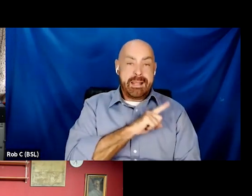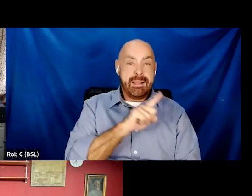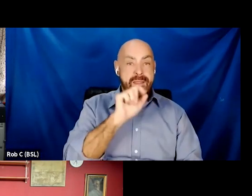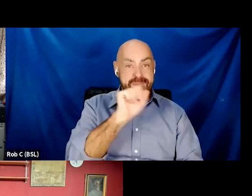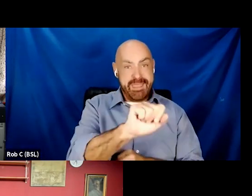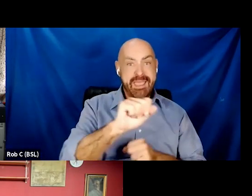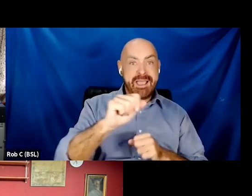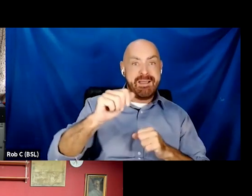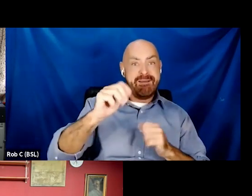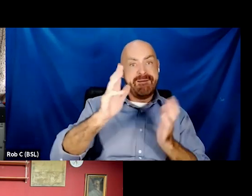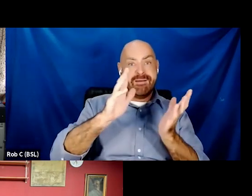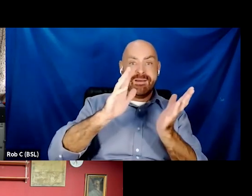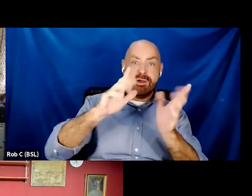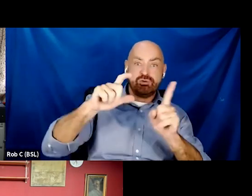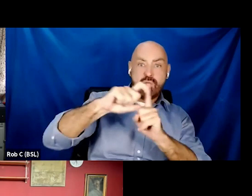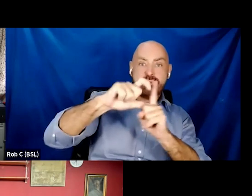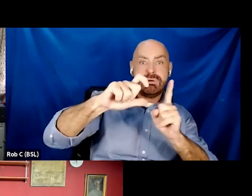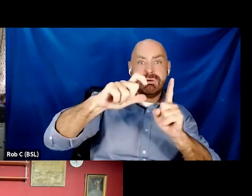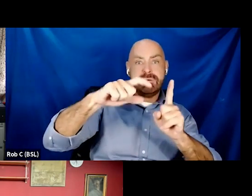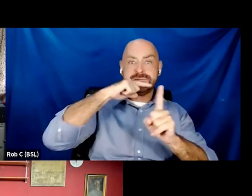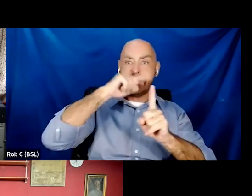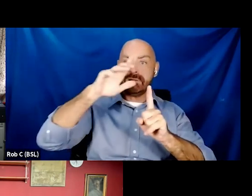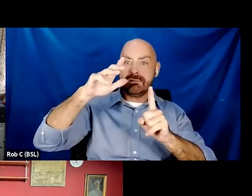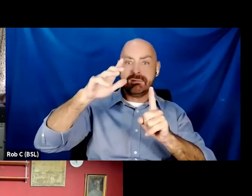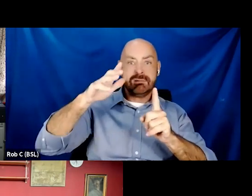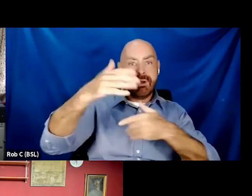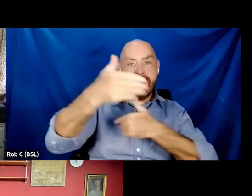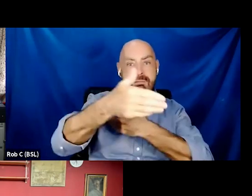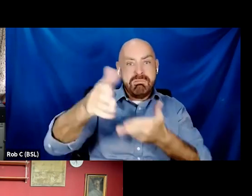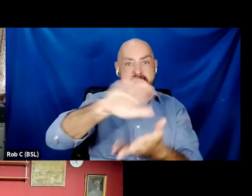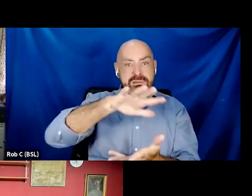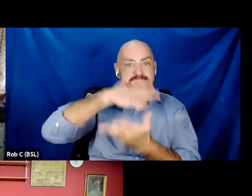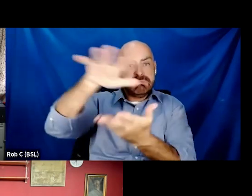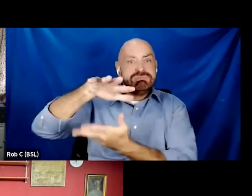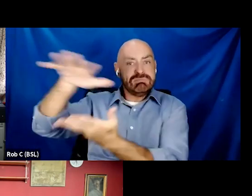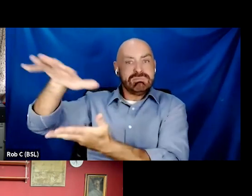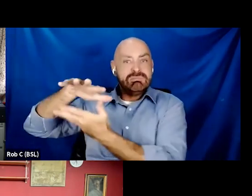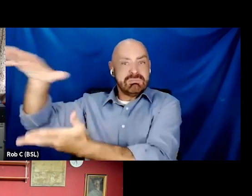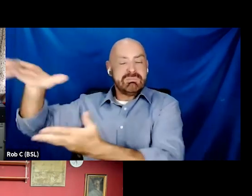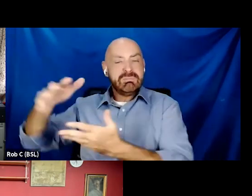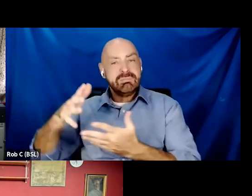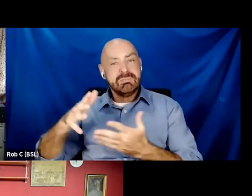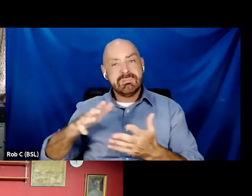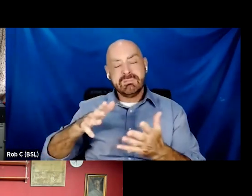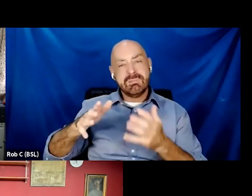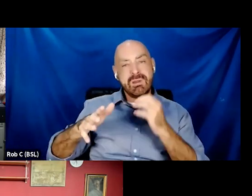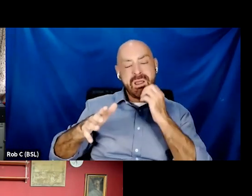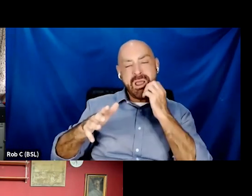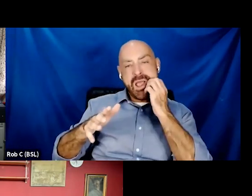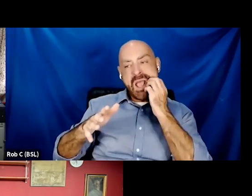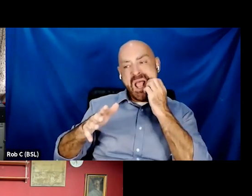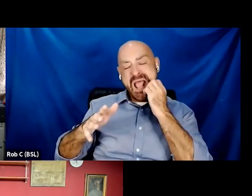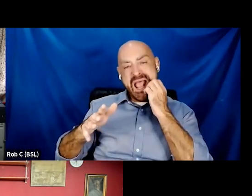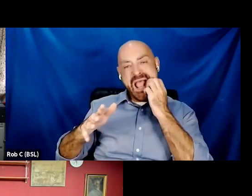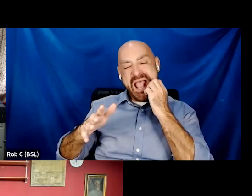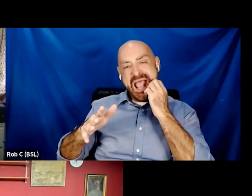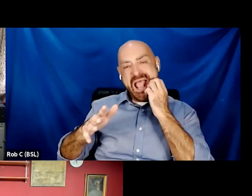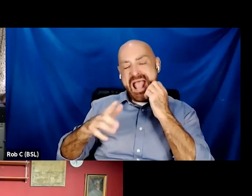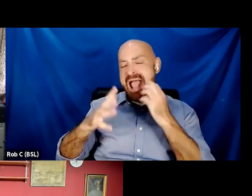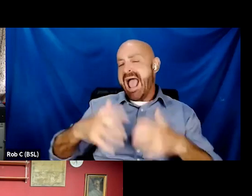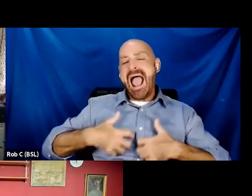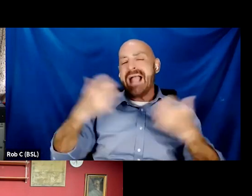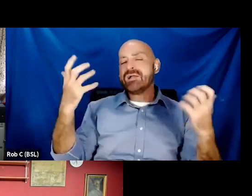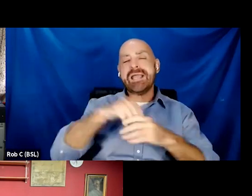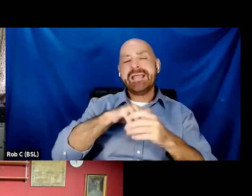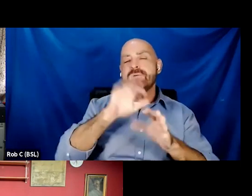work delivering parcels to people like me. Now, that doesn't show up in terms of anger in the surveys. And